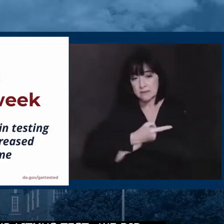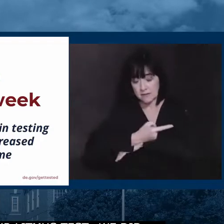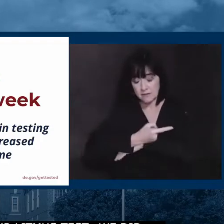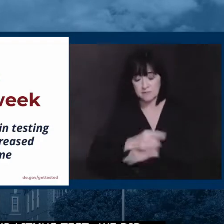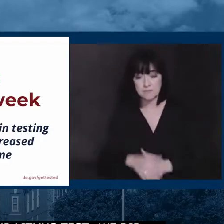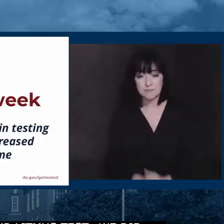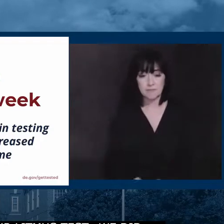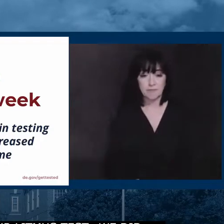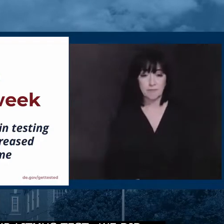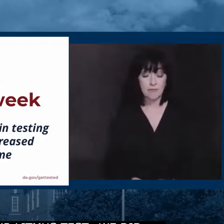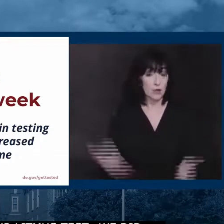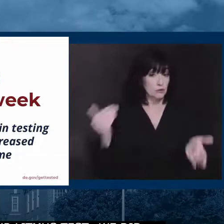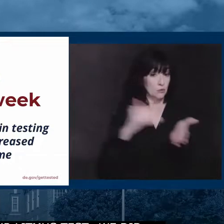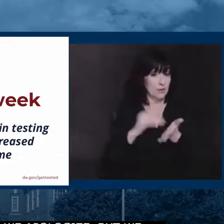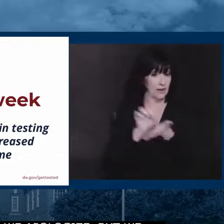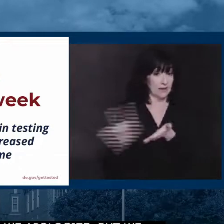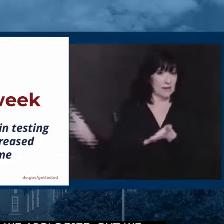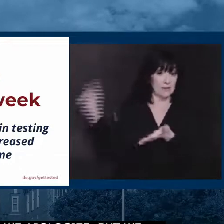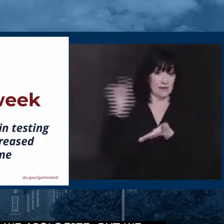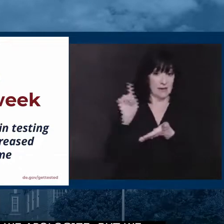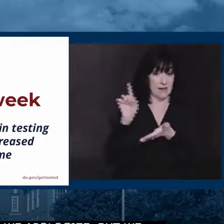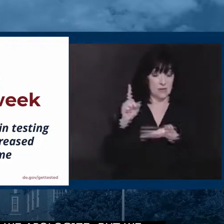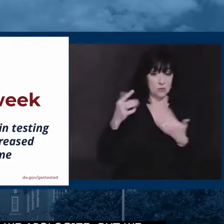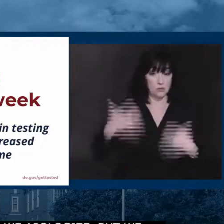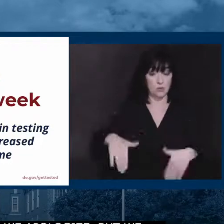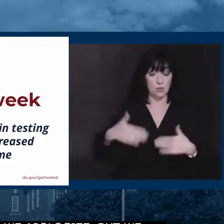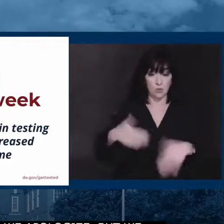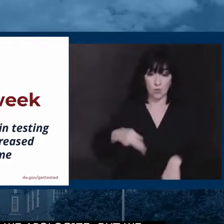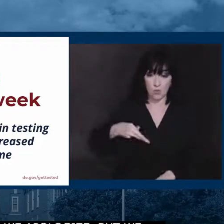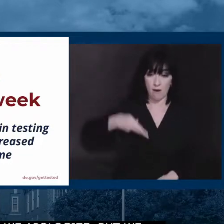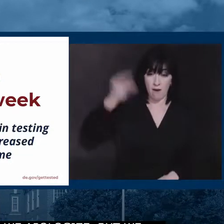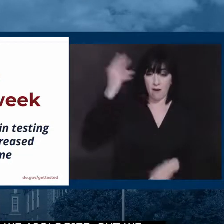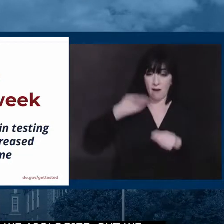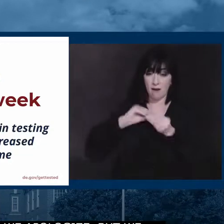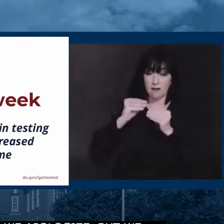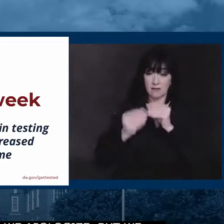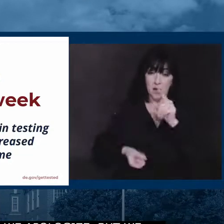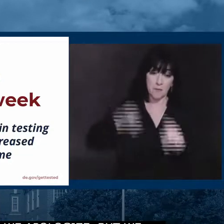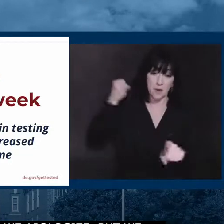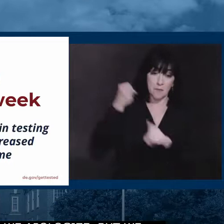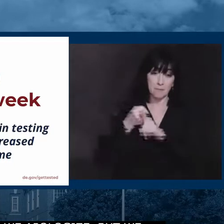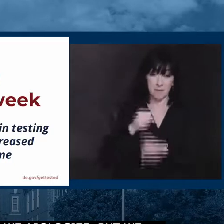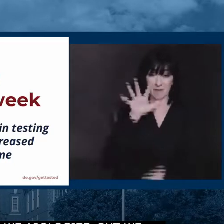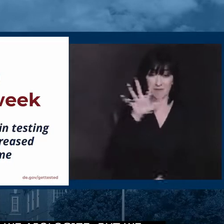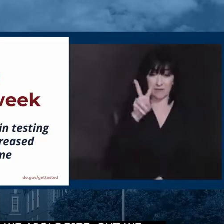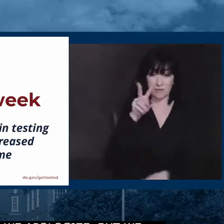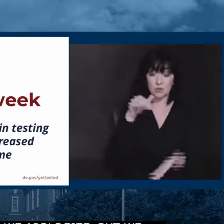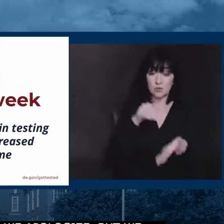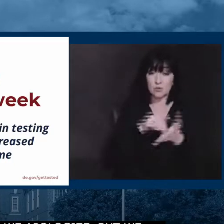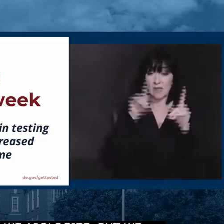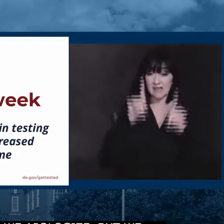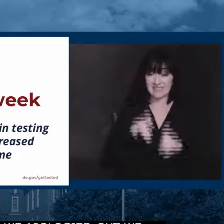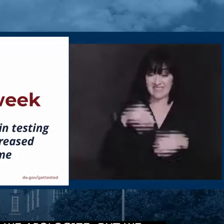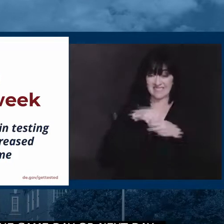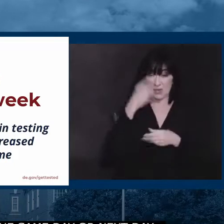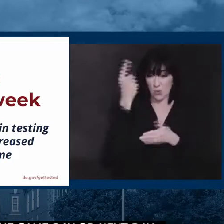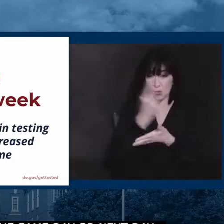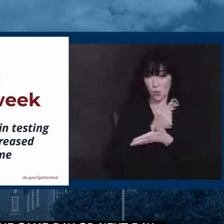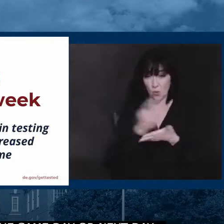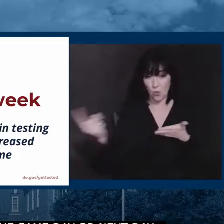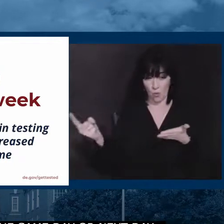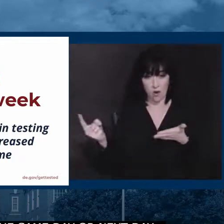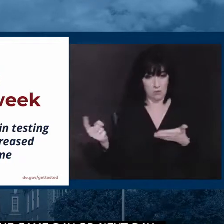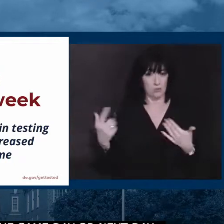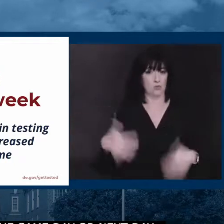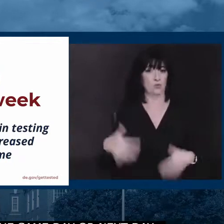So again, last week was kind of their high watermark, 52,000 tests over the course of 1 week. That's the good news. The bad news is we